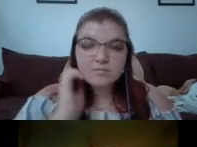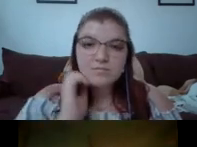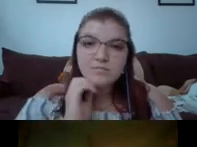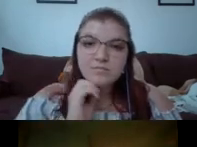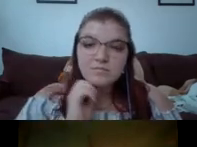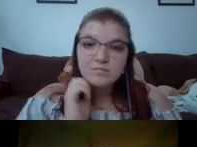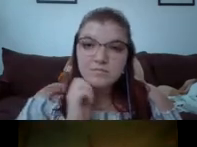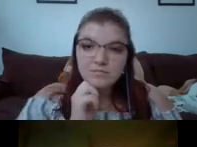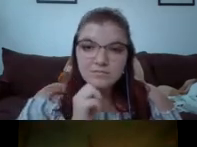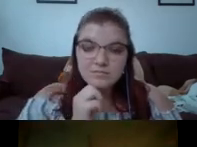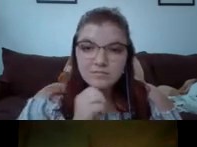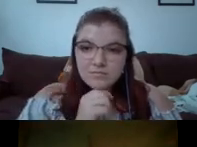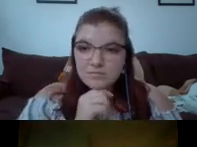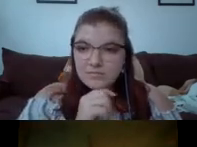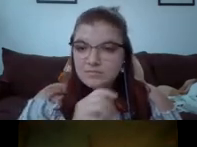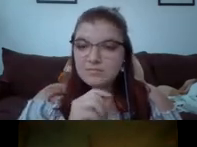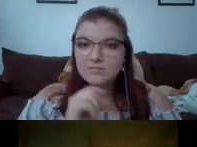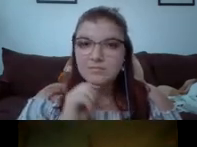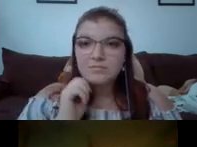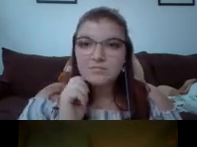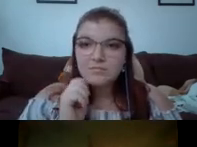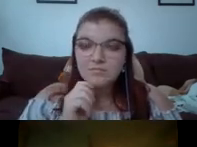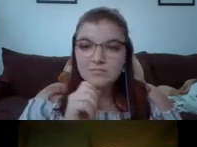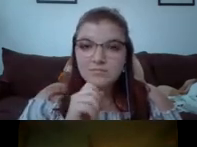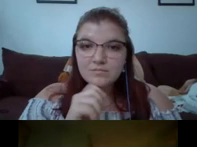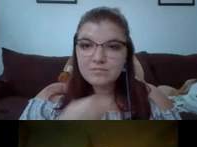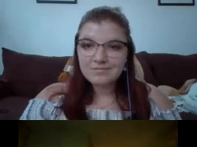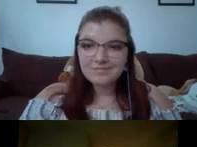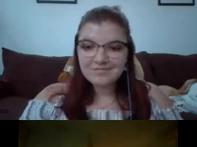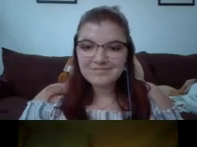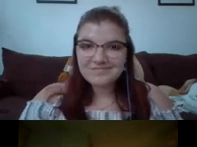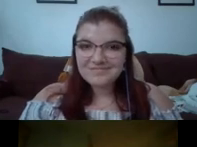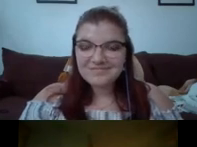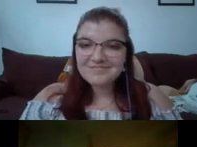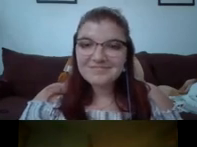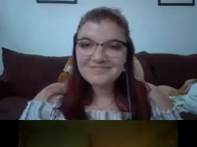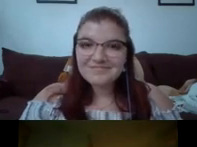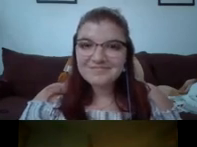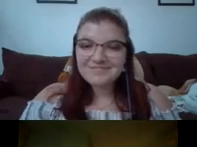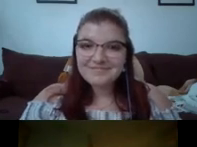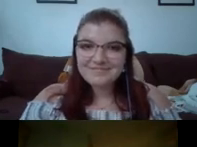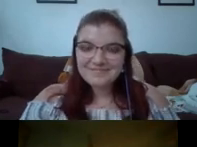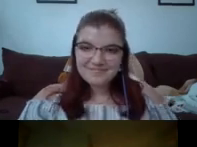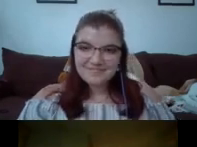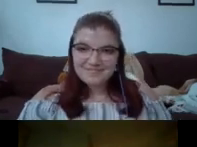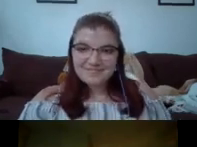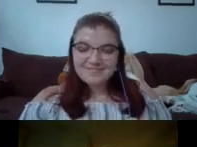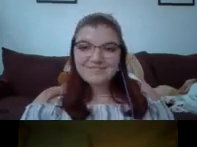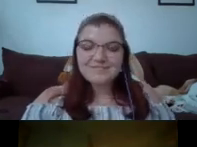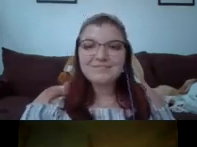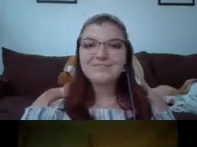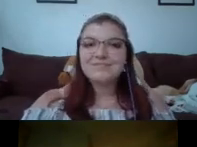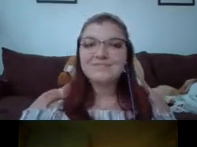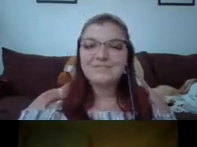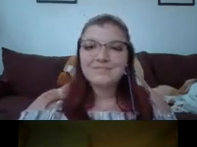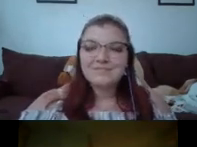talk about one glorious moment that in a way signaled the end of this period of